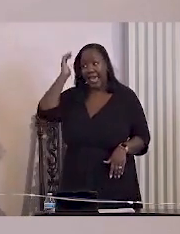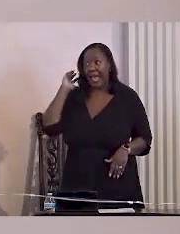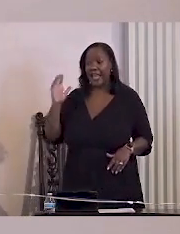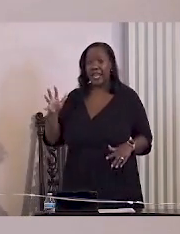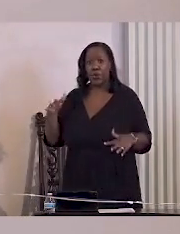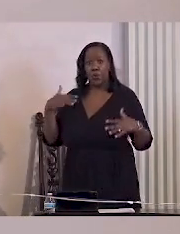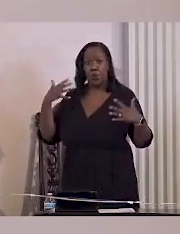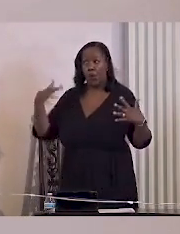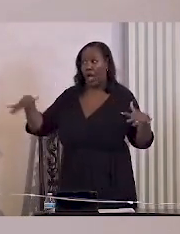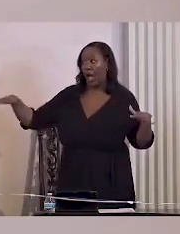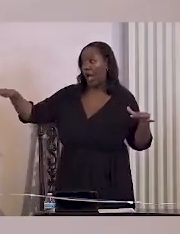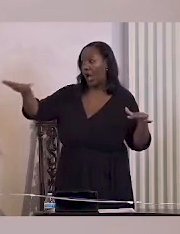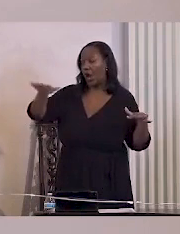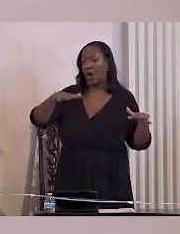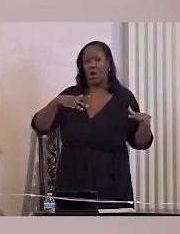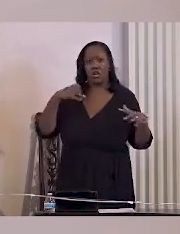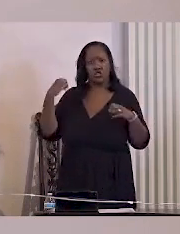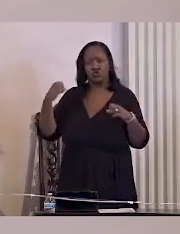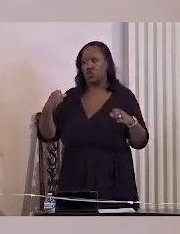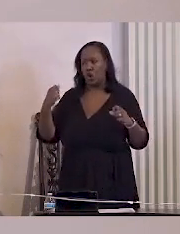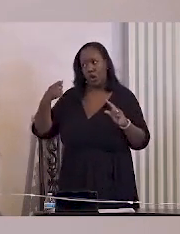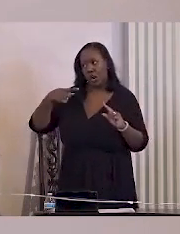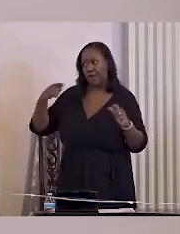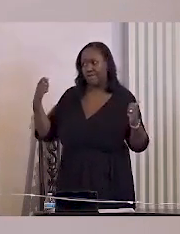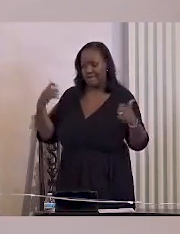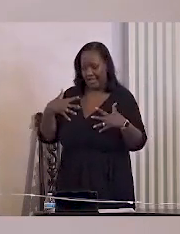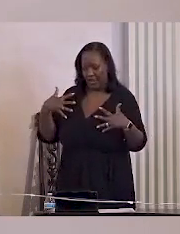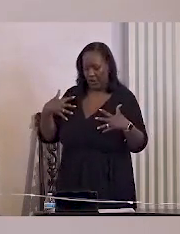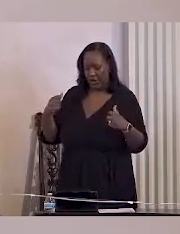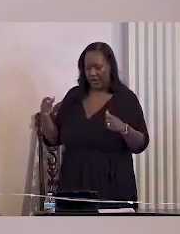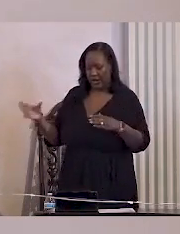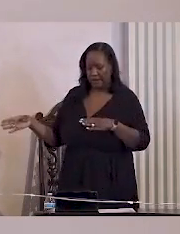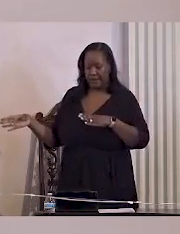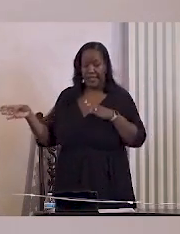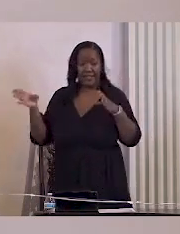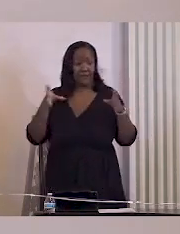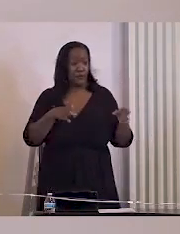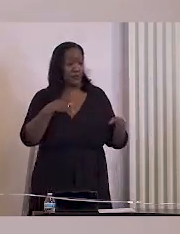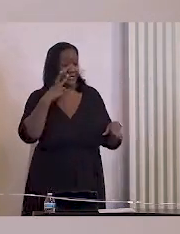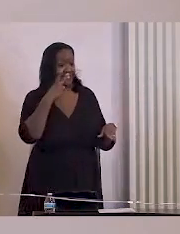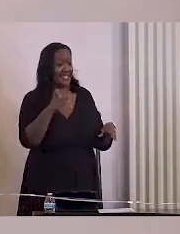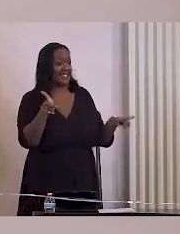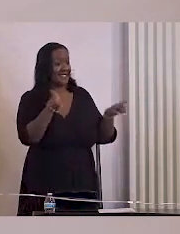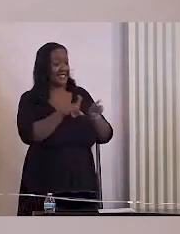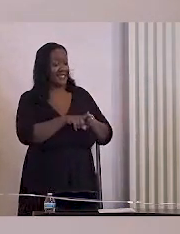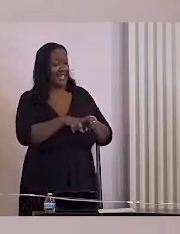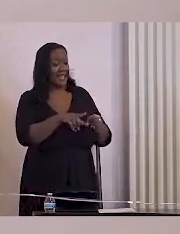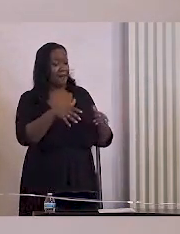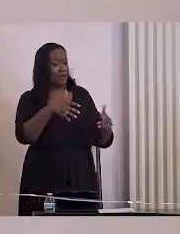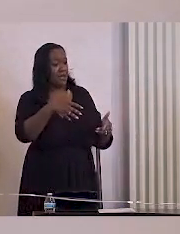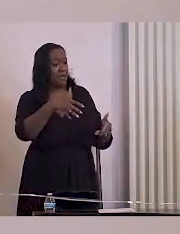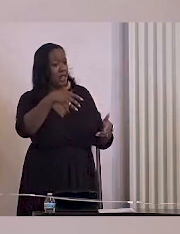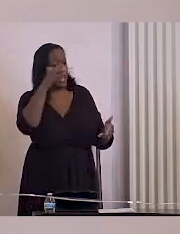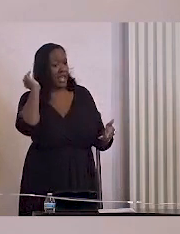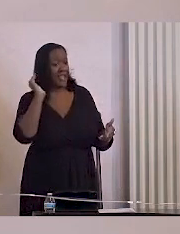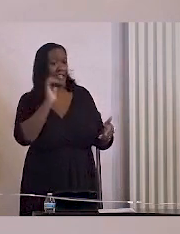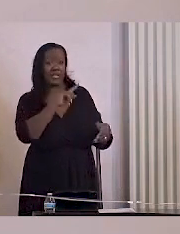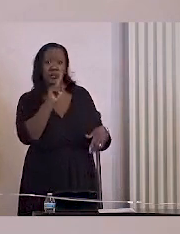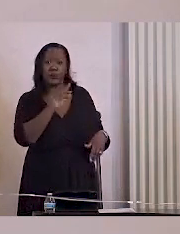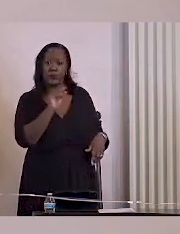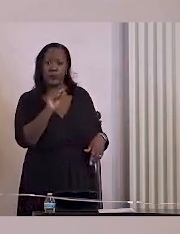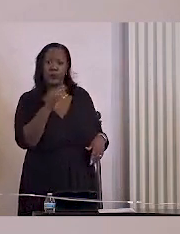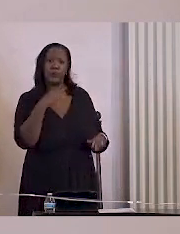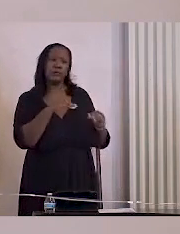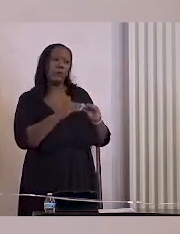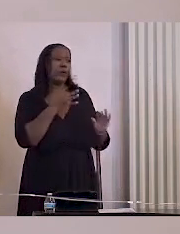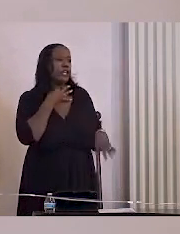a strong fear reaction, but the response to a view of the same lion at a zoo is more of curiosity and thinking